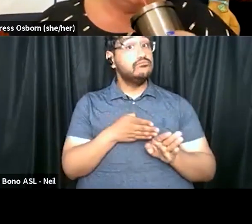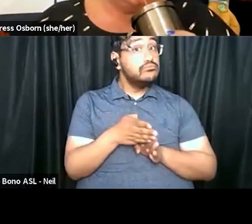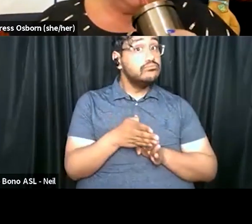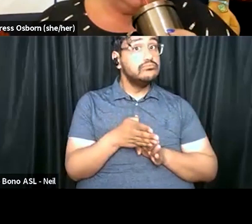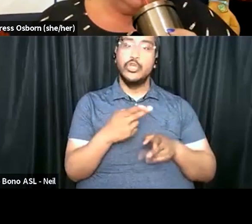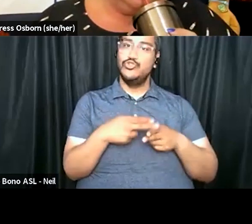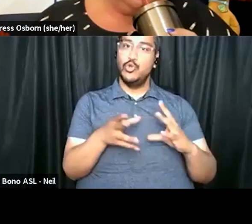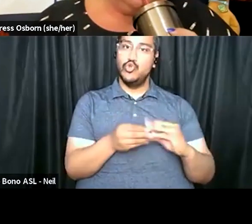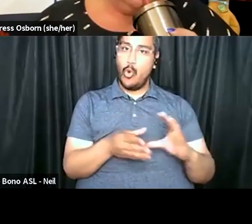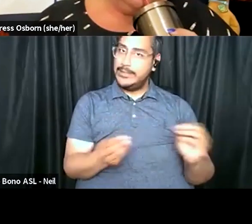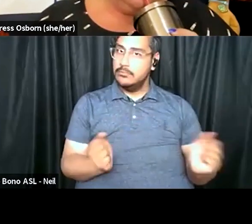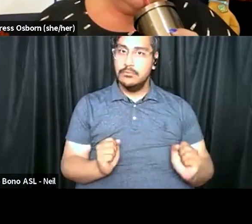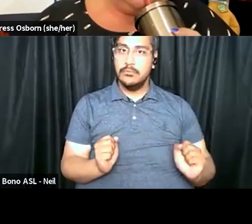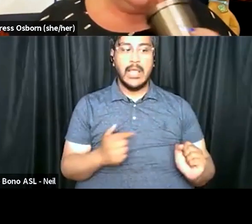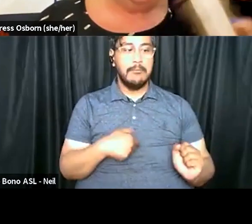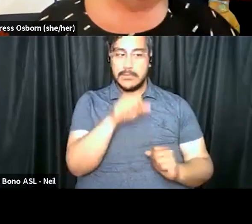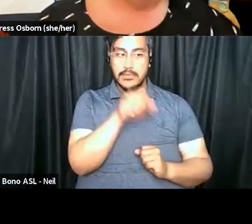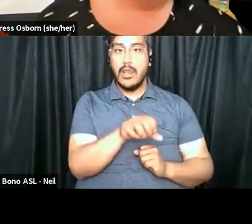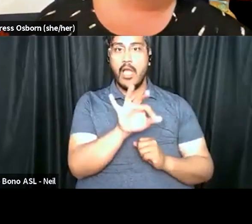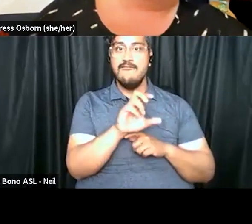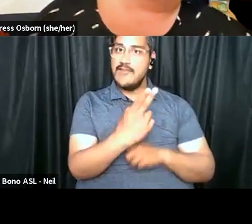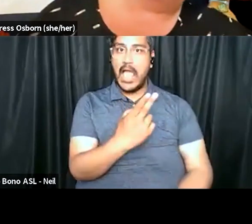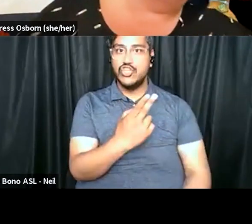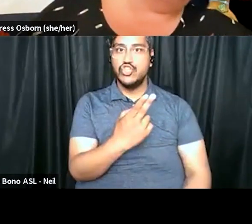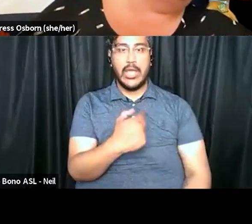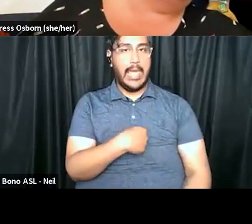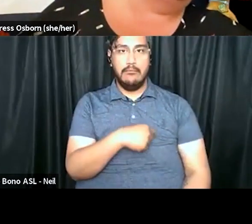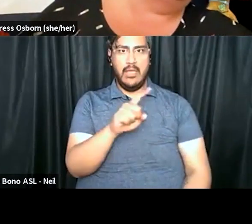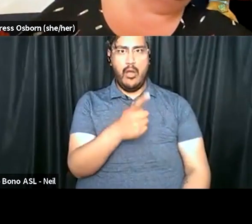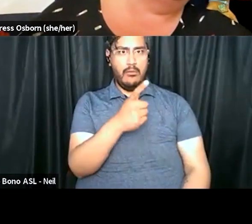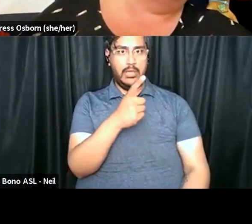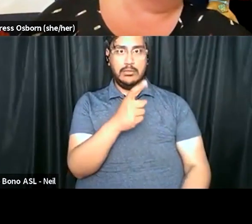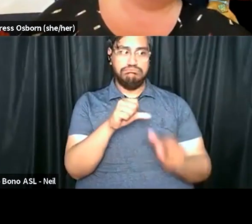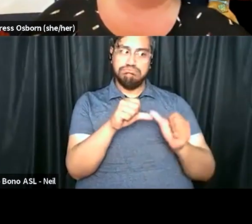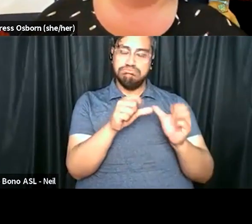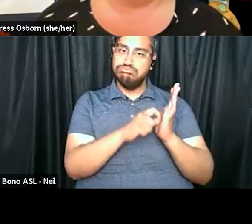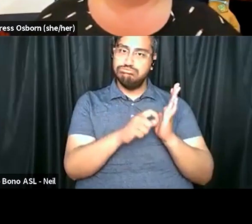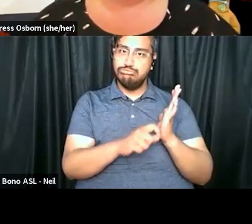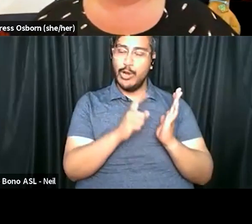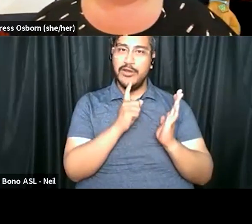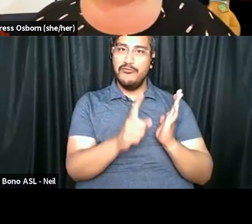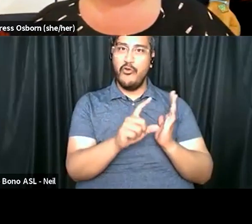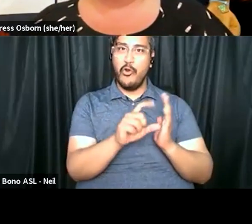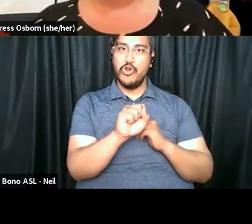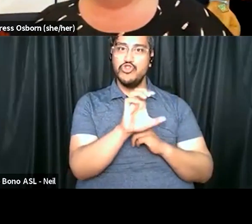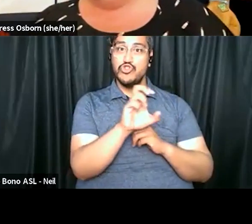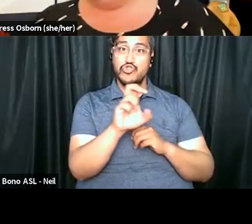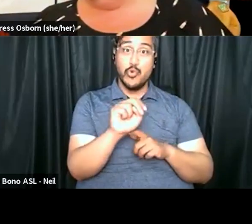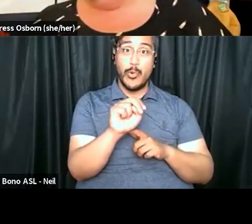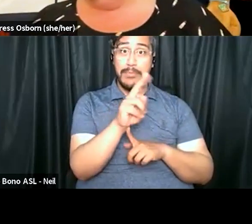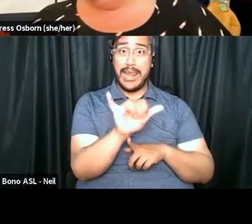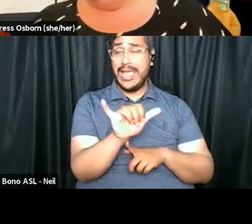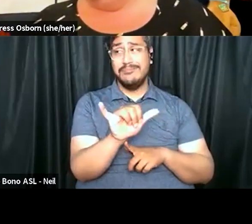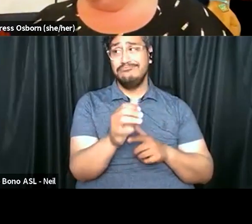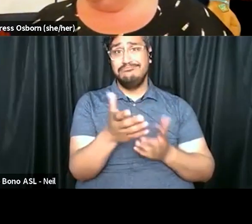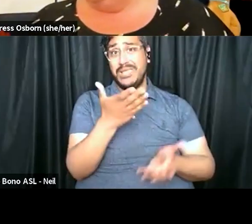Flash, and I'm really constantly working on screenplays that may never be read or ever